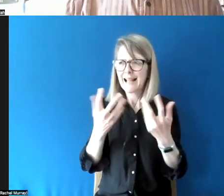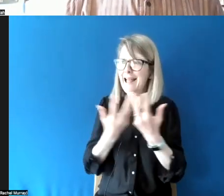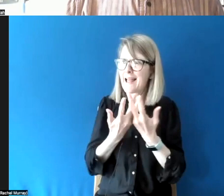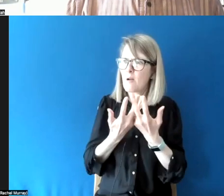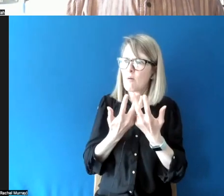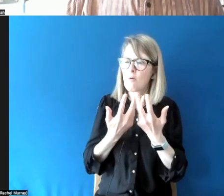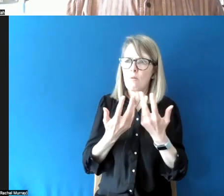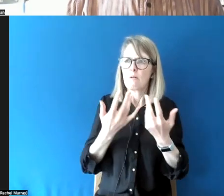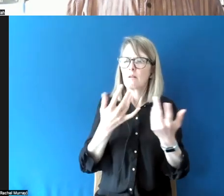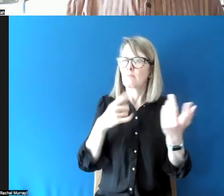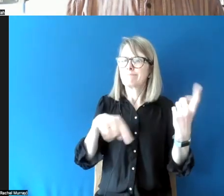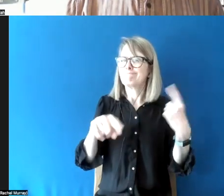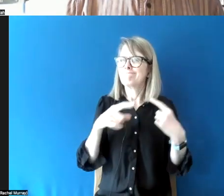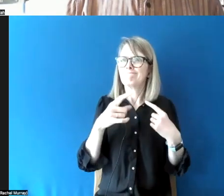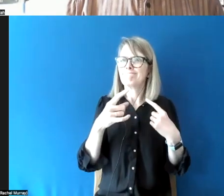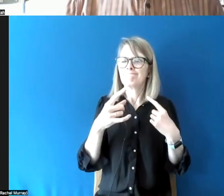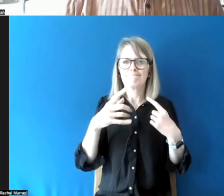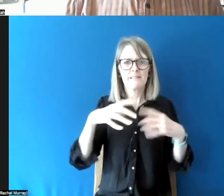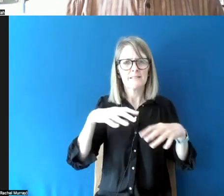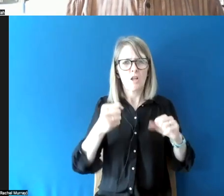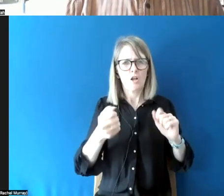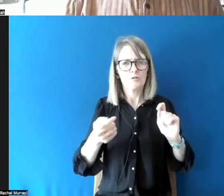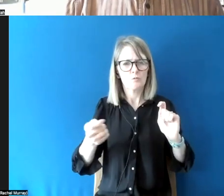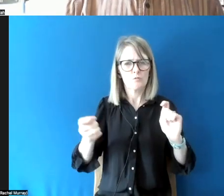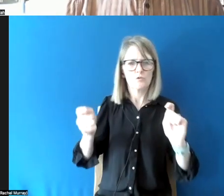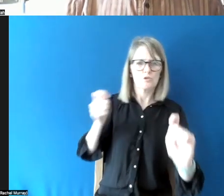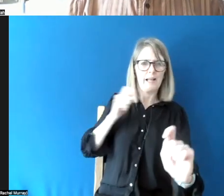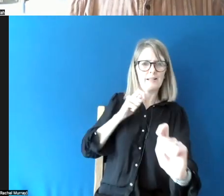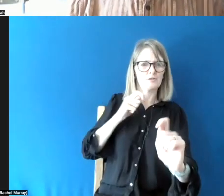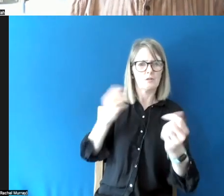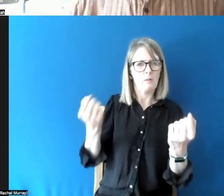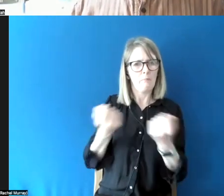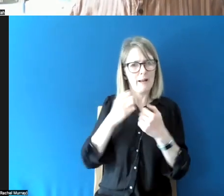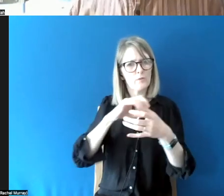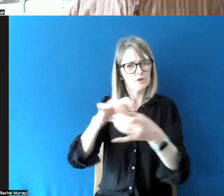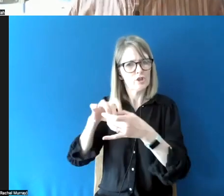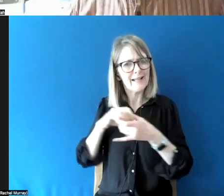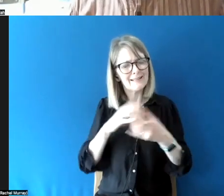actually start to shift that dynamic?